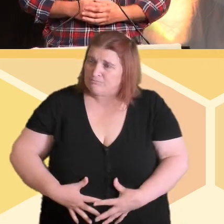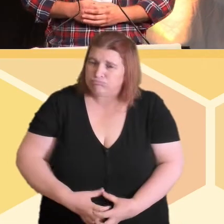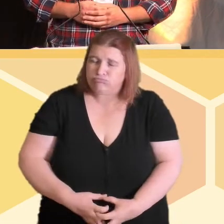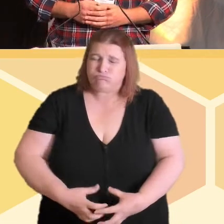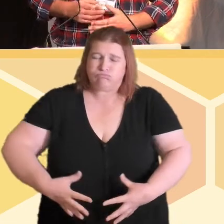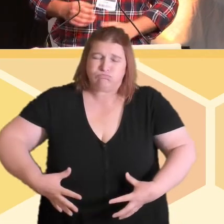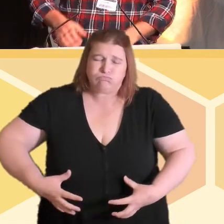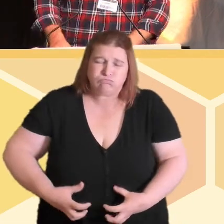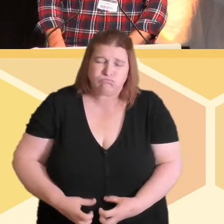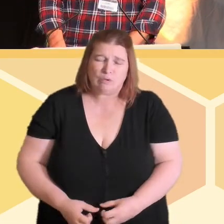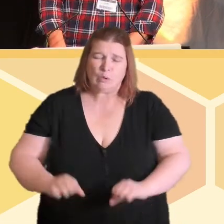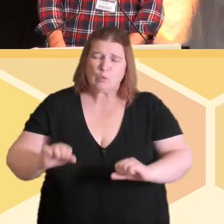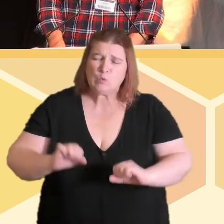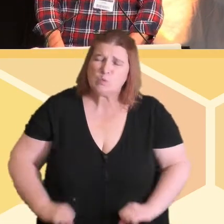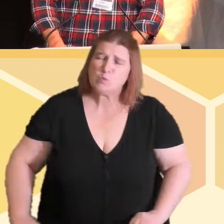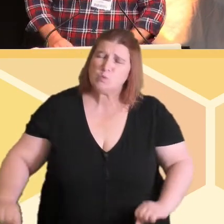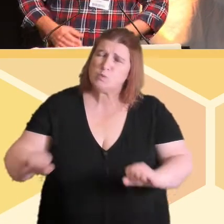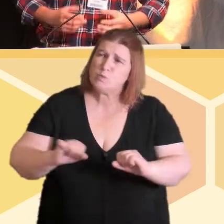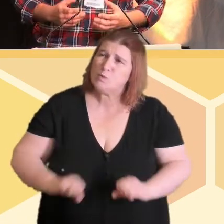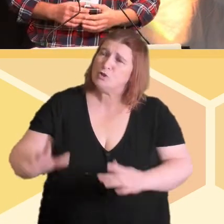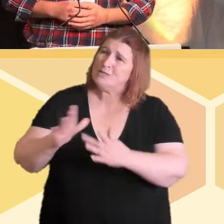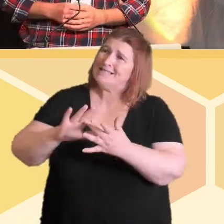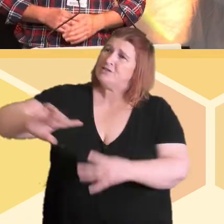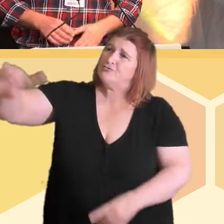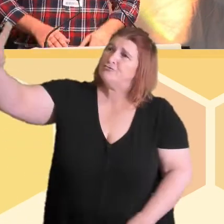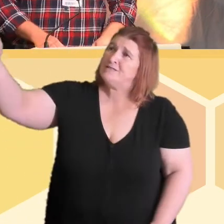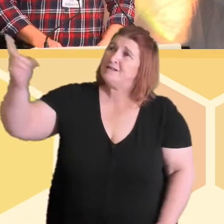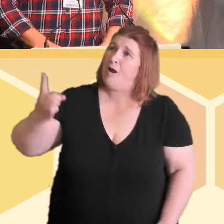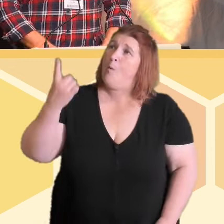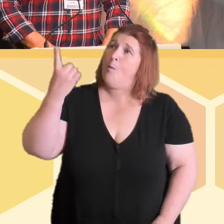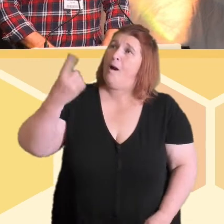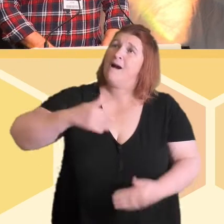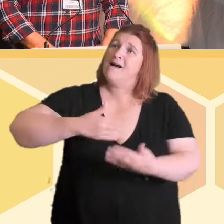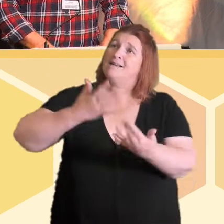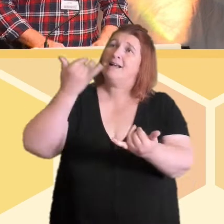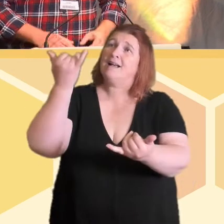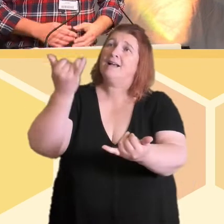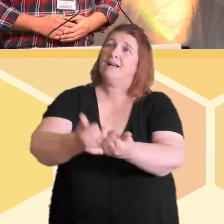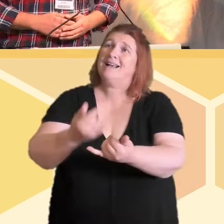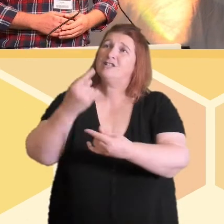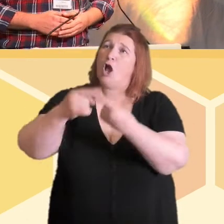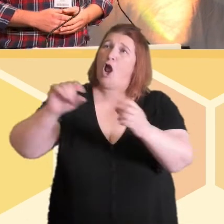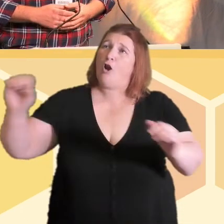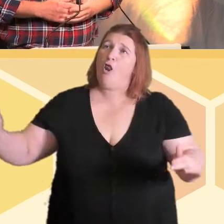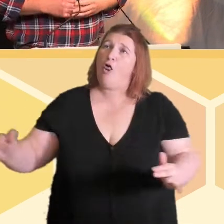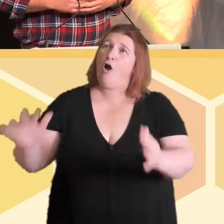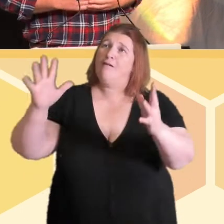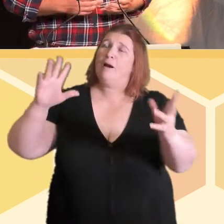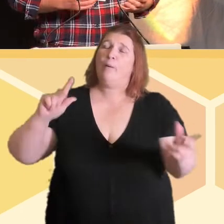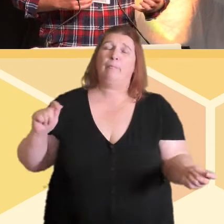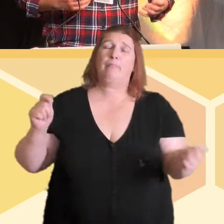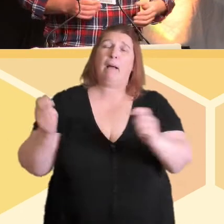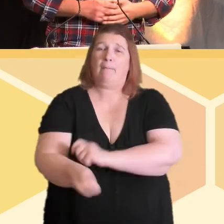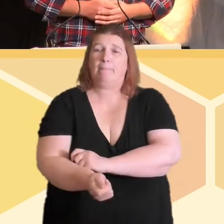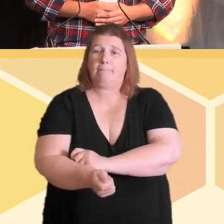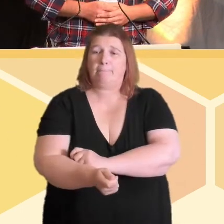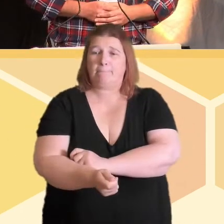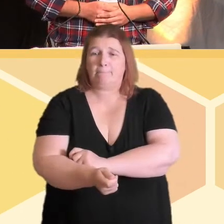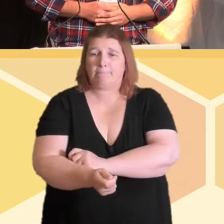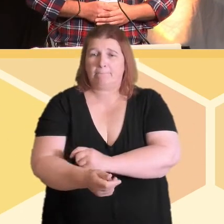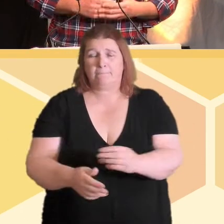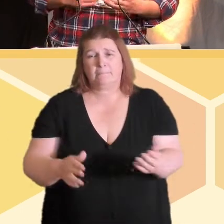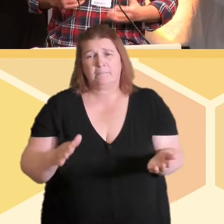be liberated as God's children are and will share in its eternal glory. So then, what does this